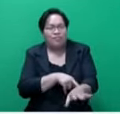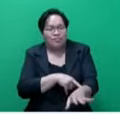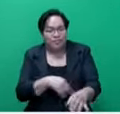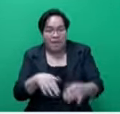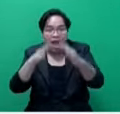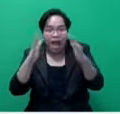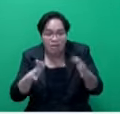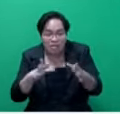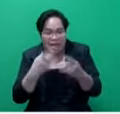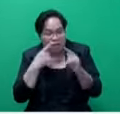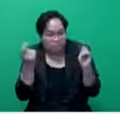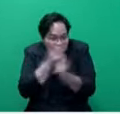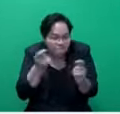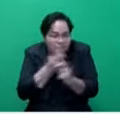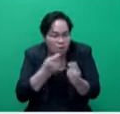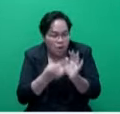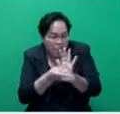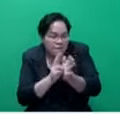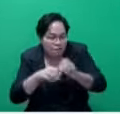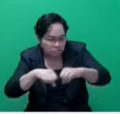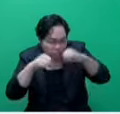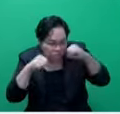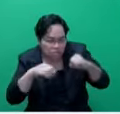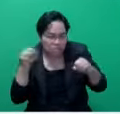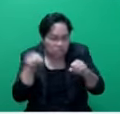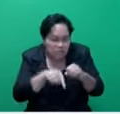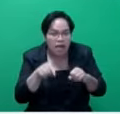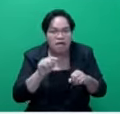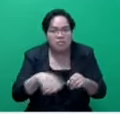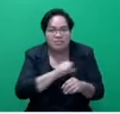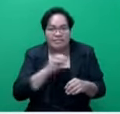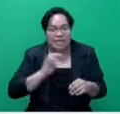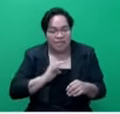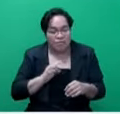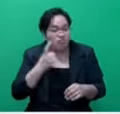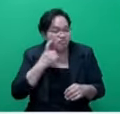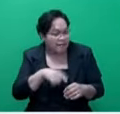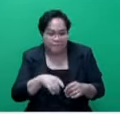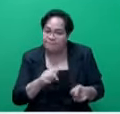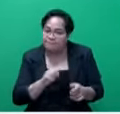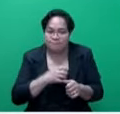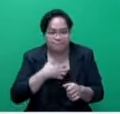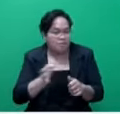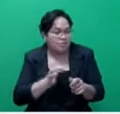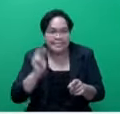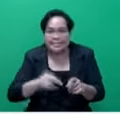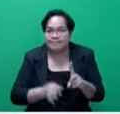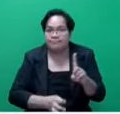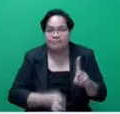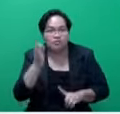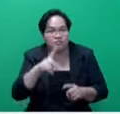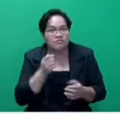is currently undergoing a complete review in its effort to achieve the highest level of integrity in service